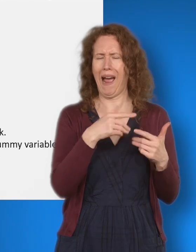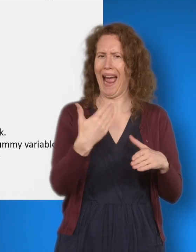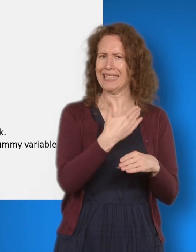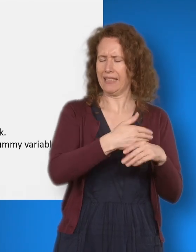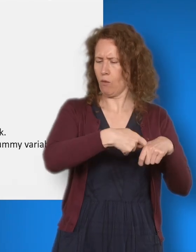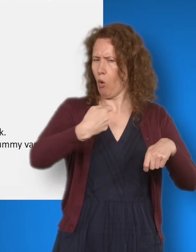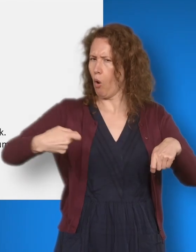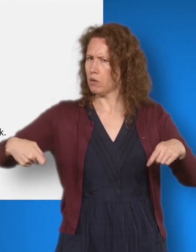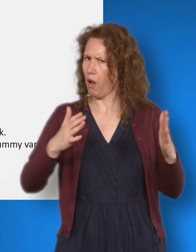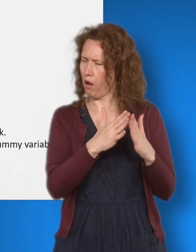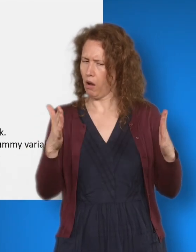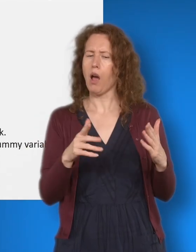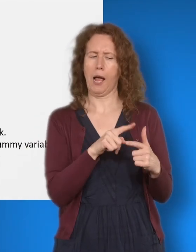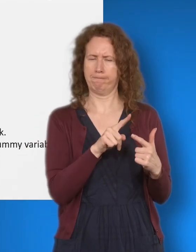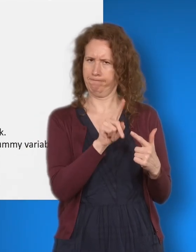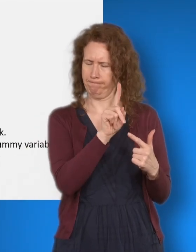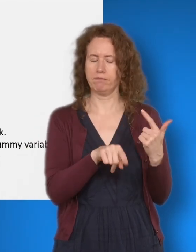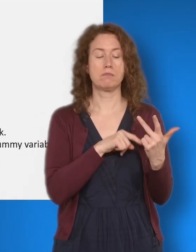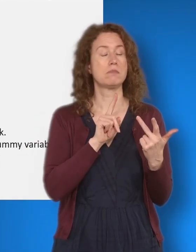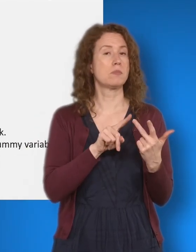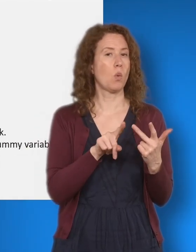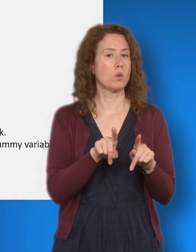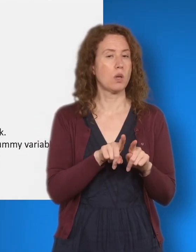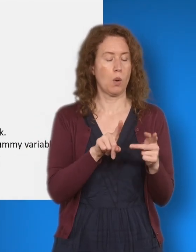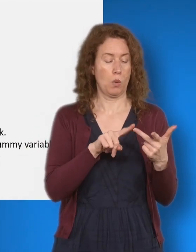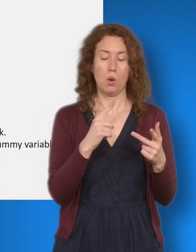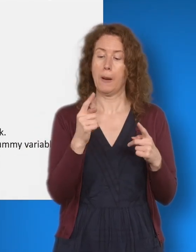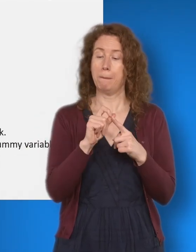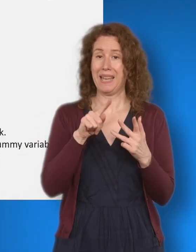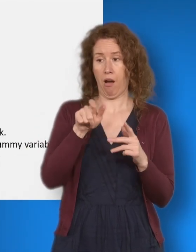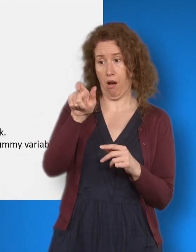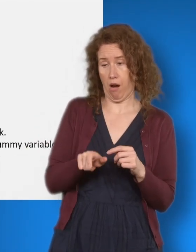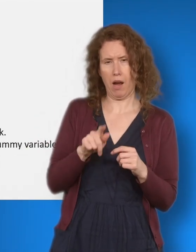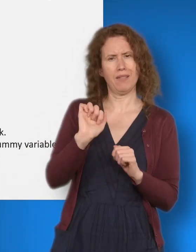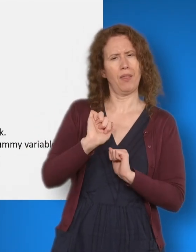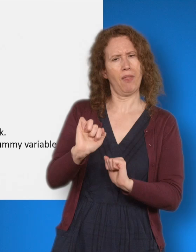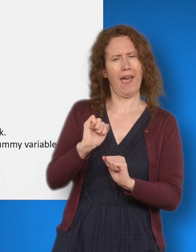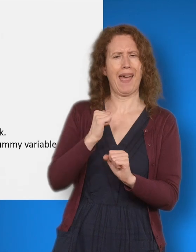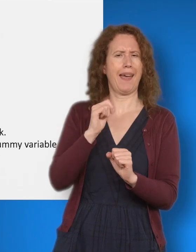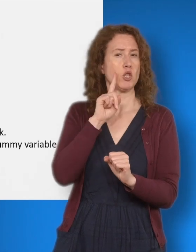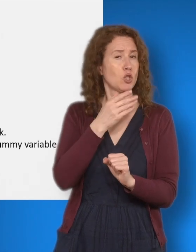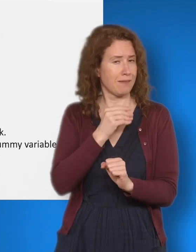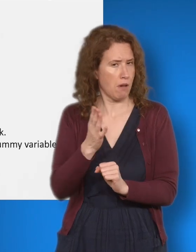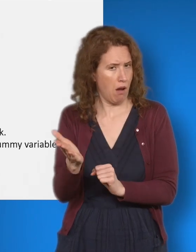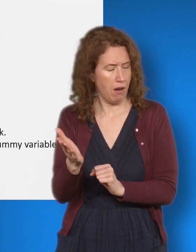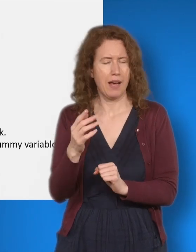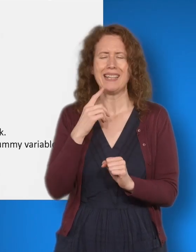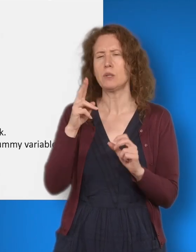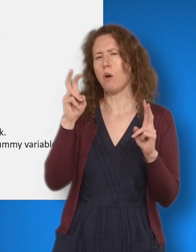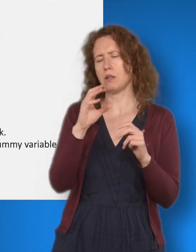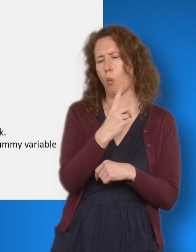longer periods of time. We also had the PI gender. This was a dummy